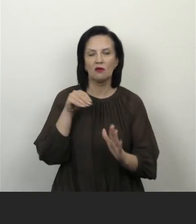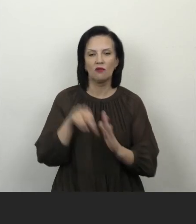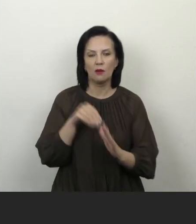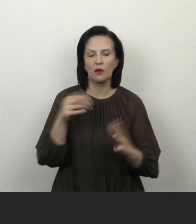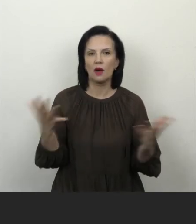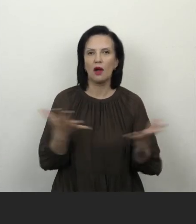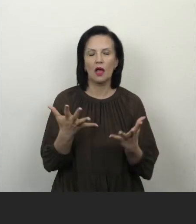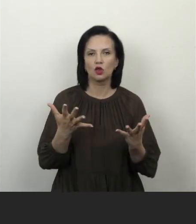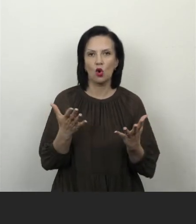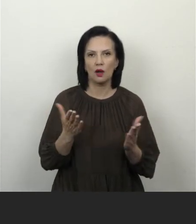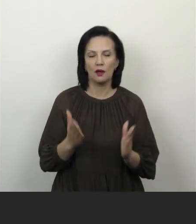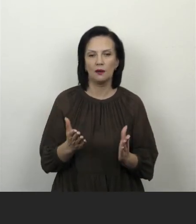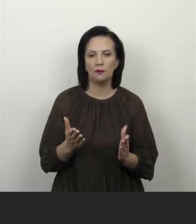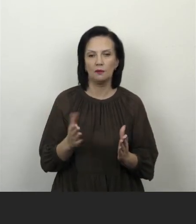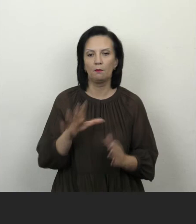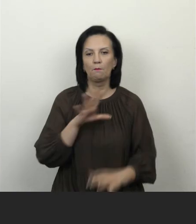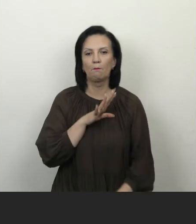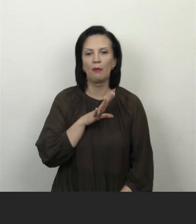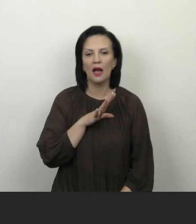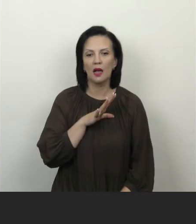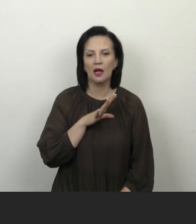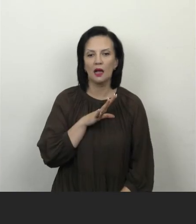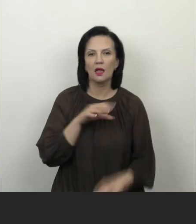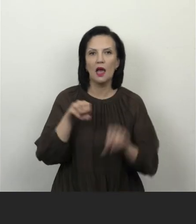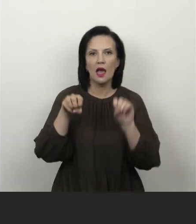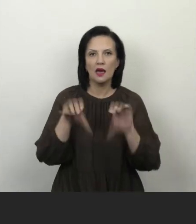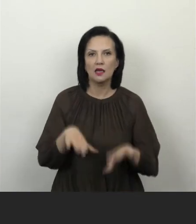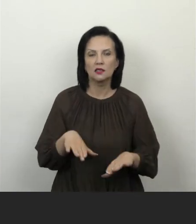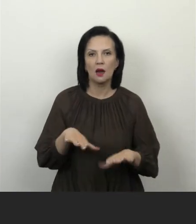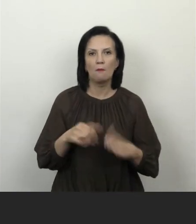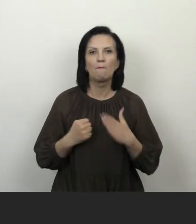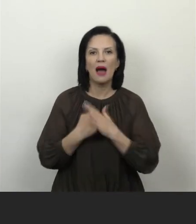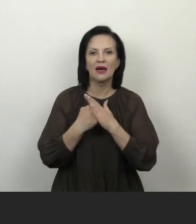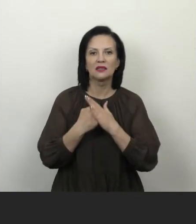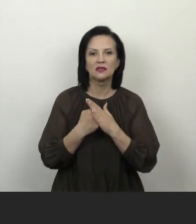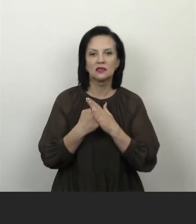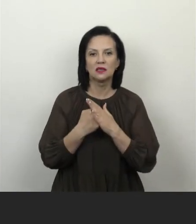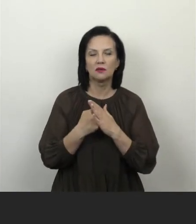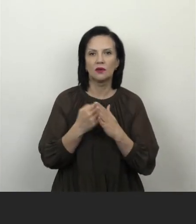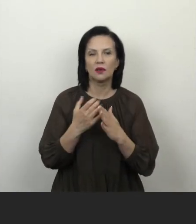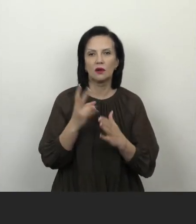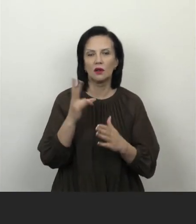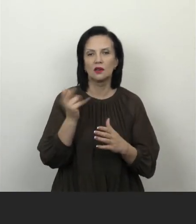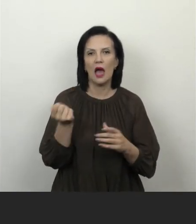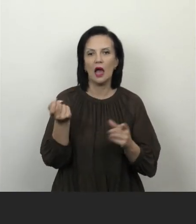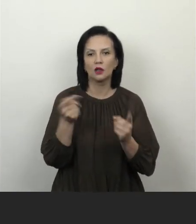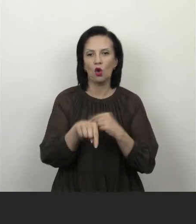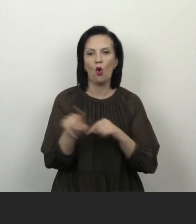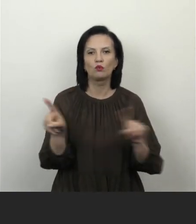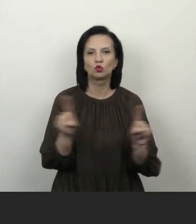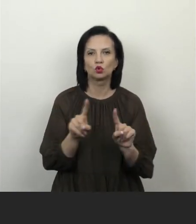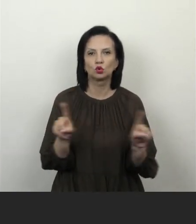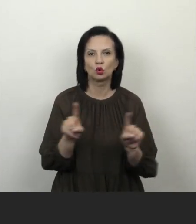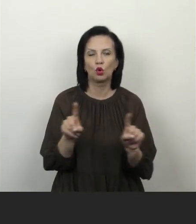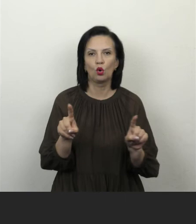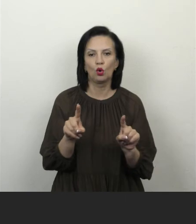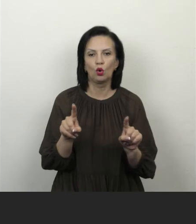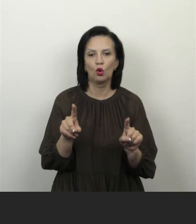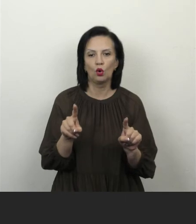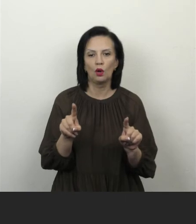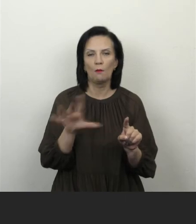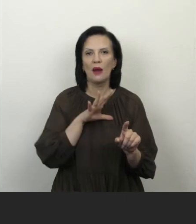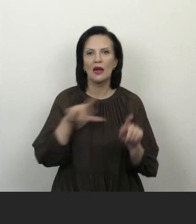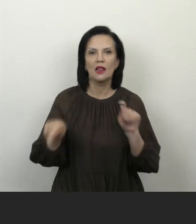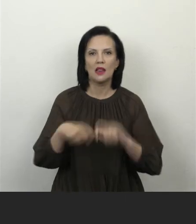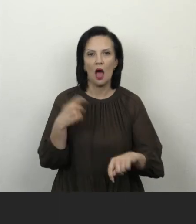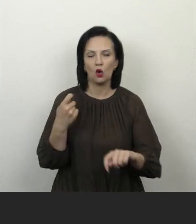elections, local elections in the capital by the court. It was the decision that was based on